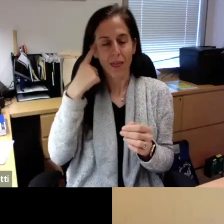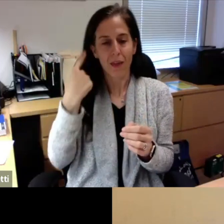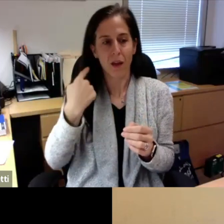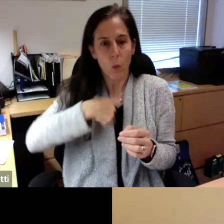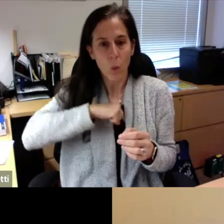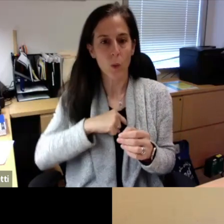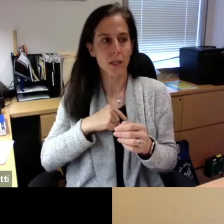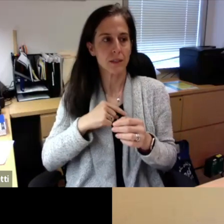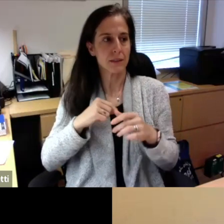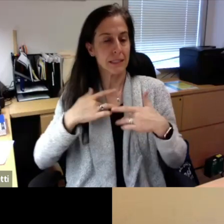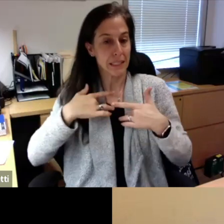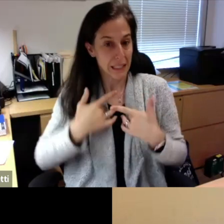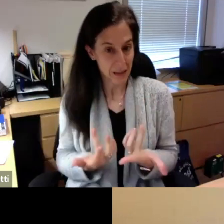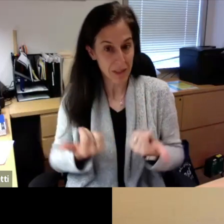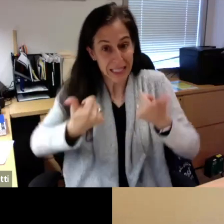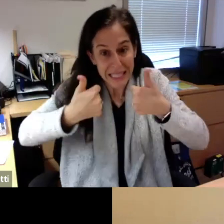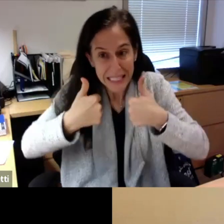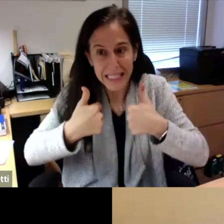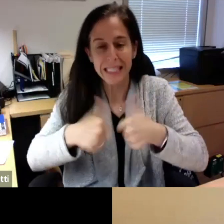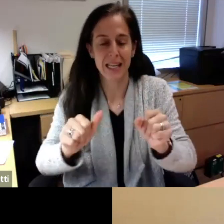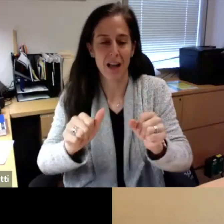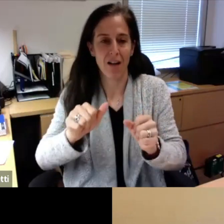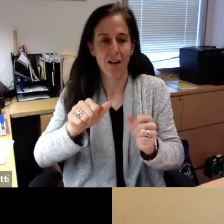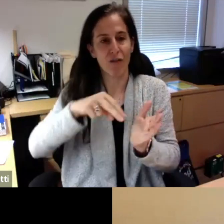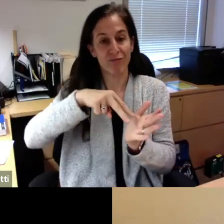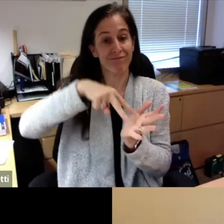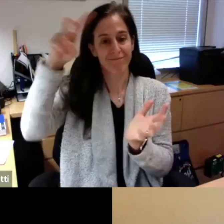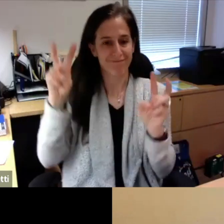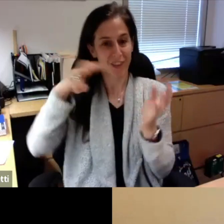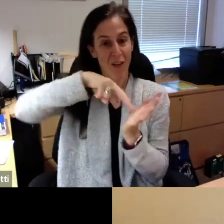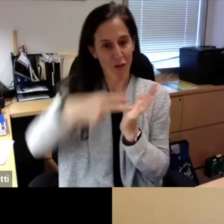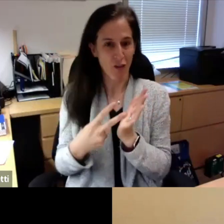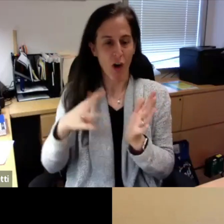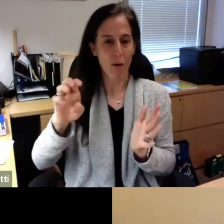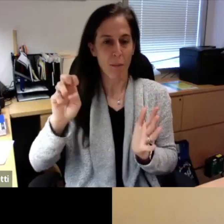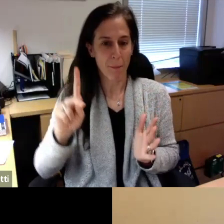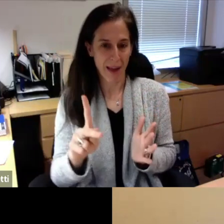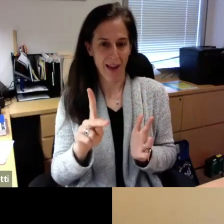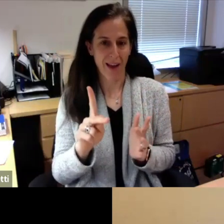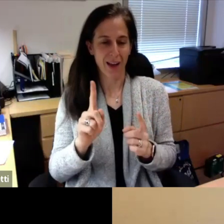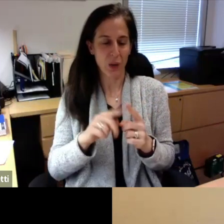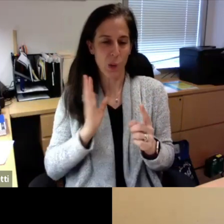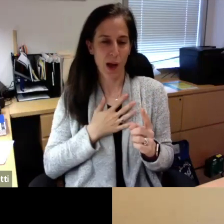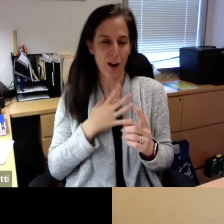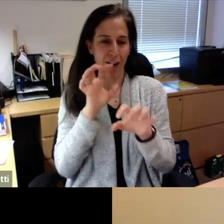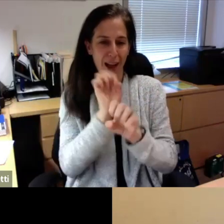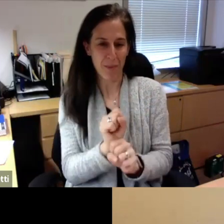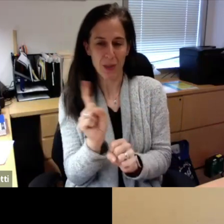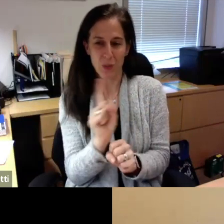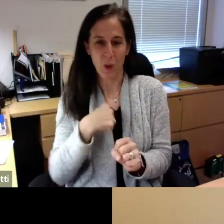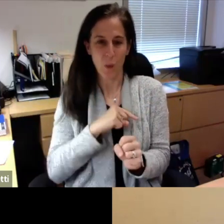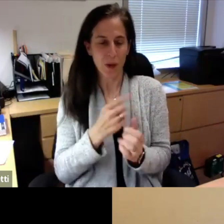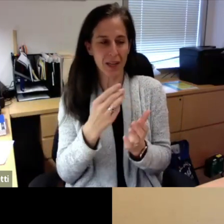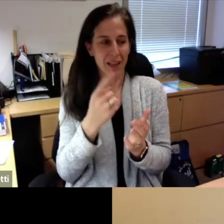think that we could still You know, there's still that part of we're falling